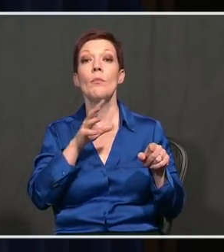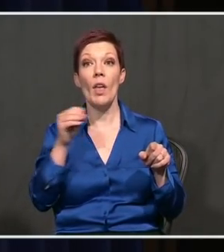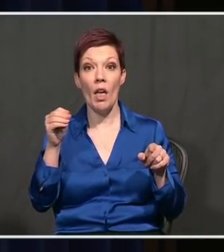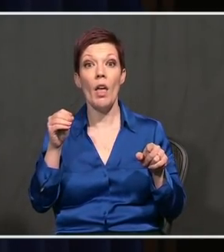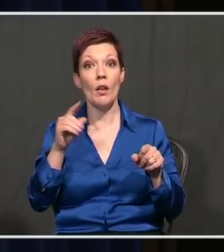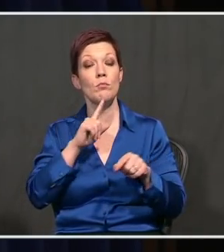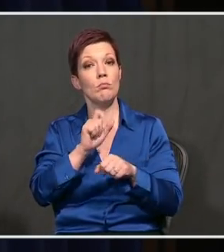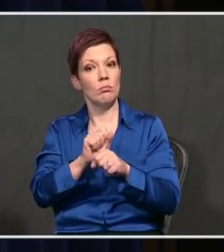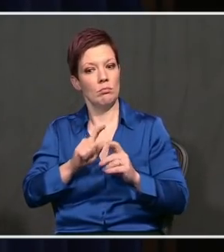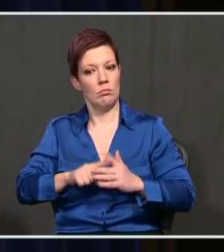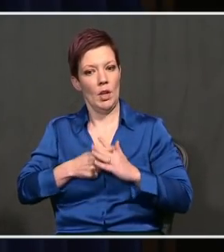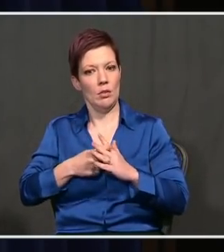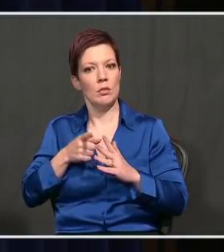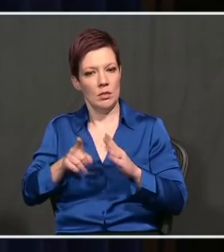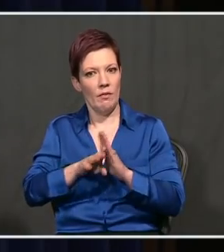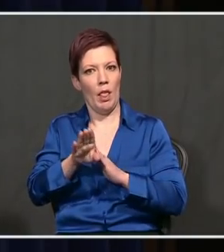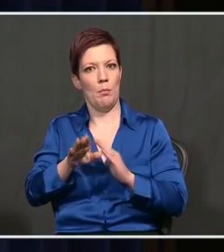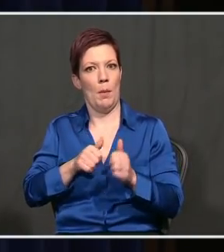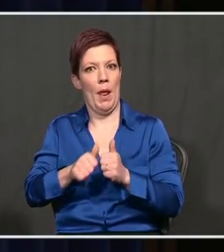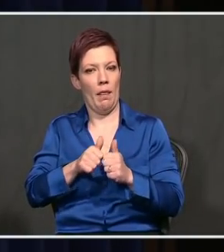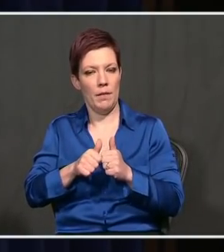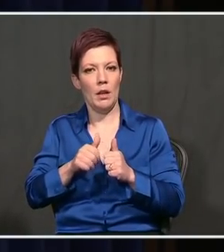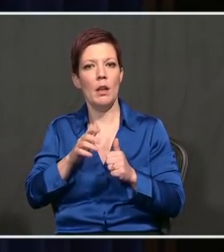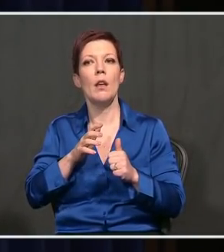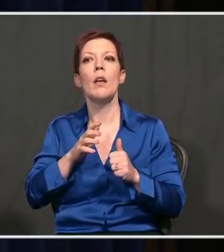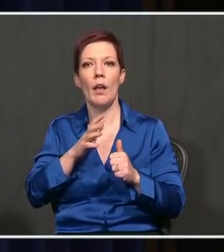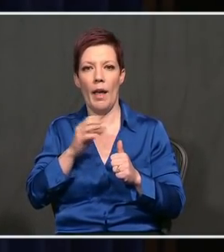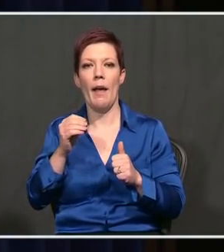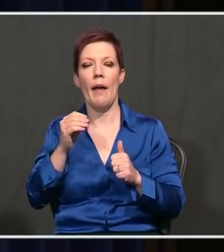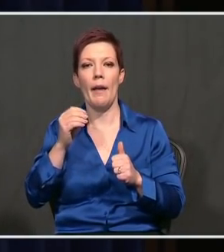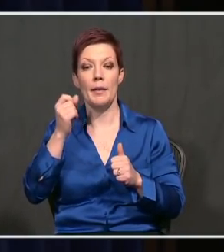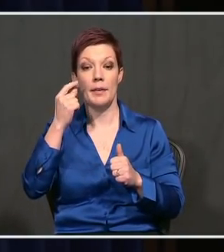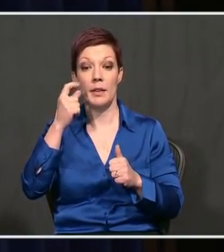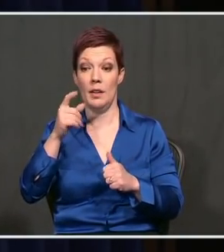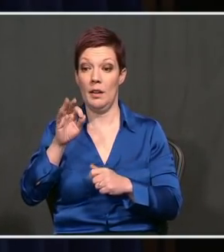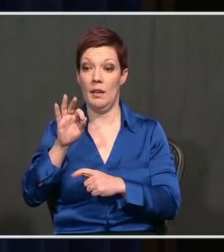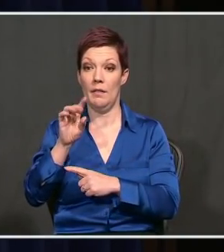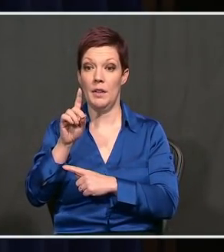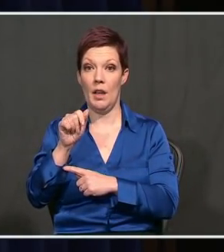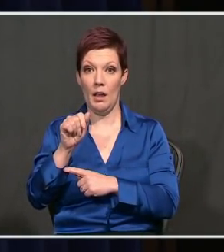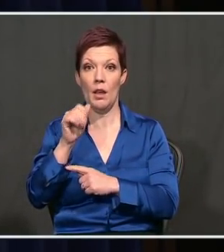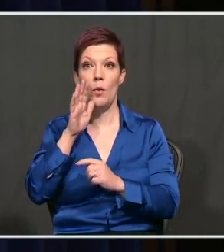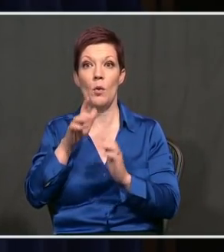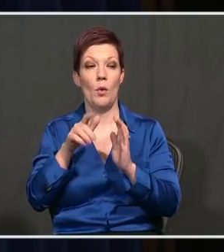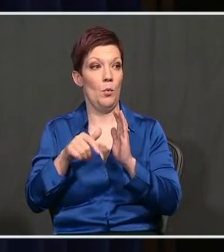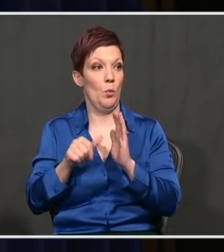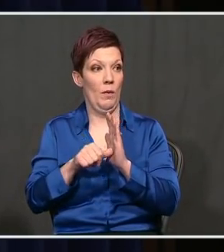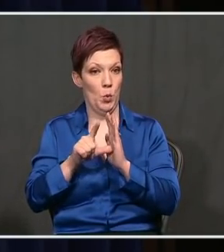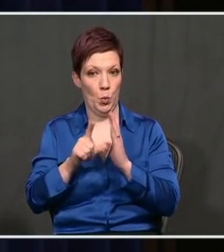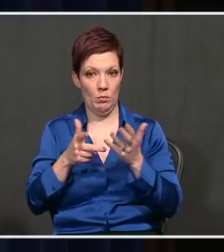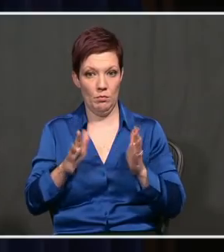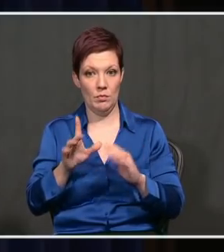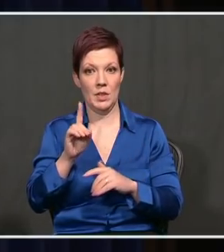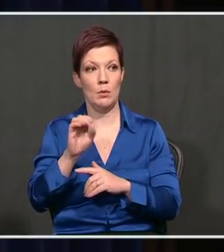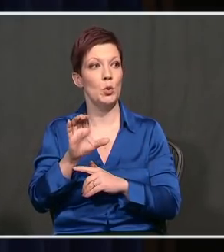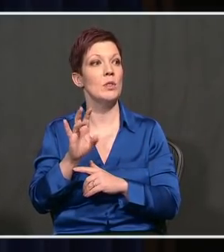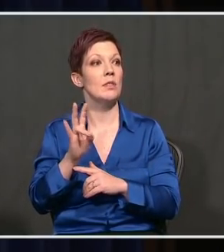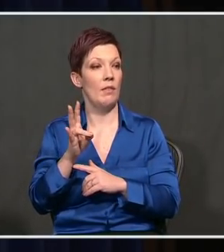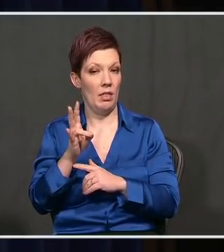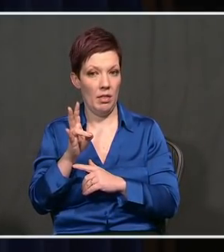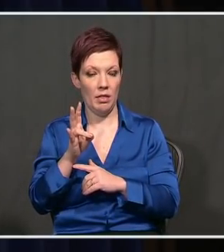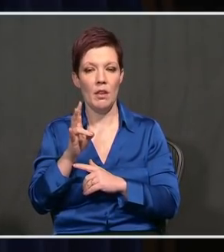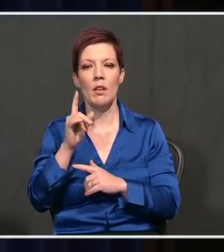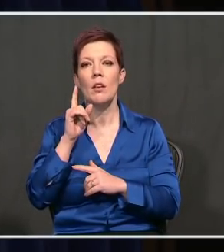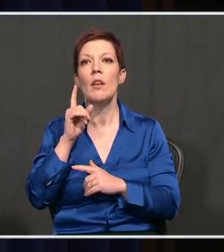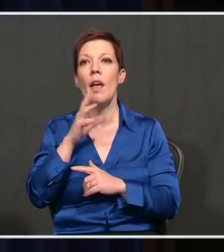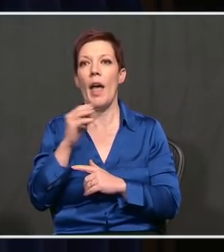competitively. These two vaccines will be reviewed by the FDA, as you know, on December 7th for the Pfizer vaccine and